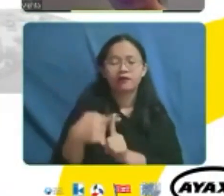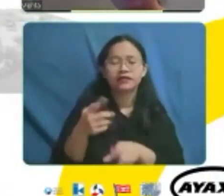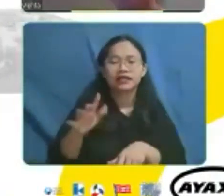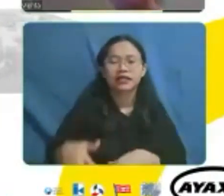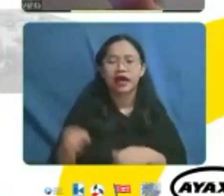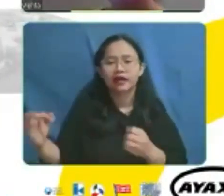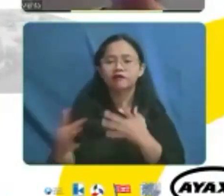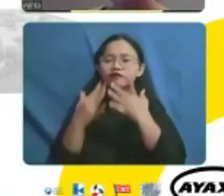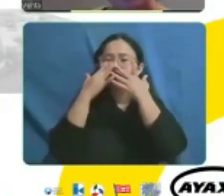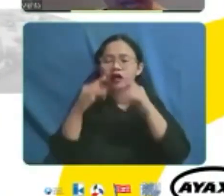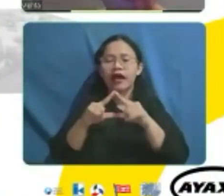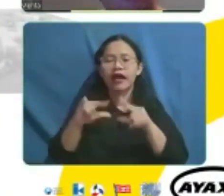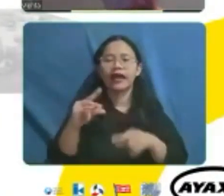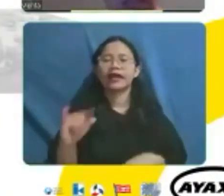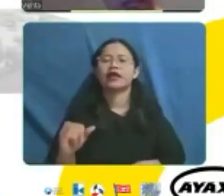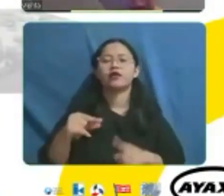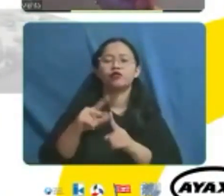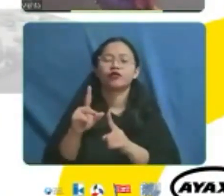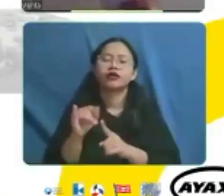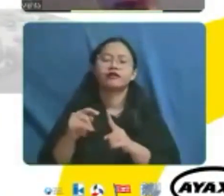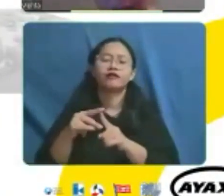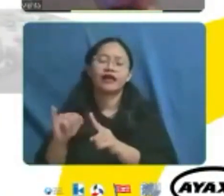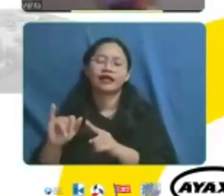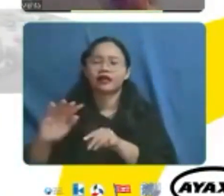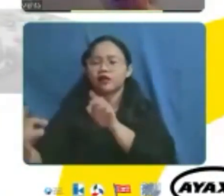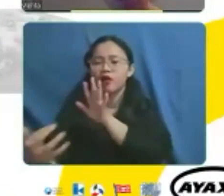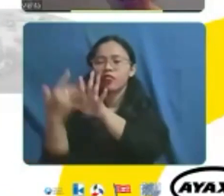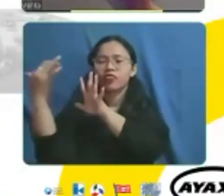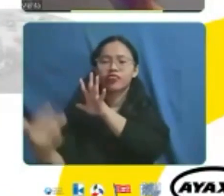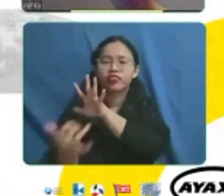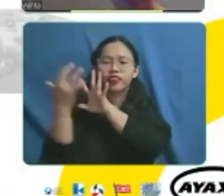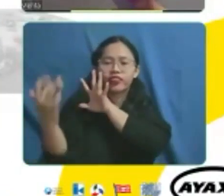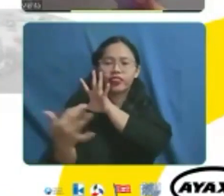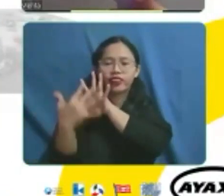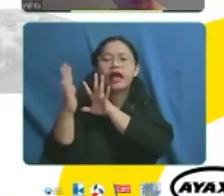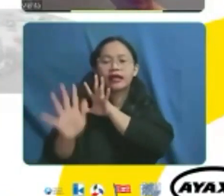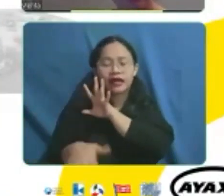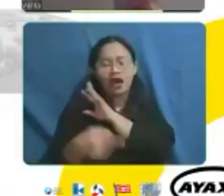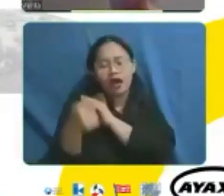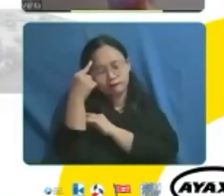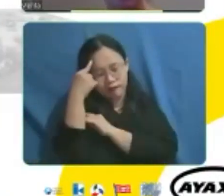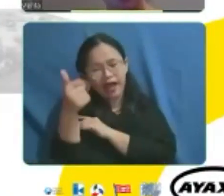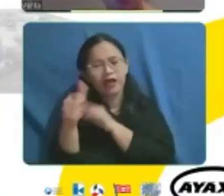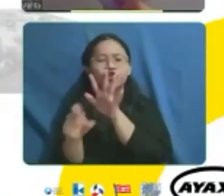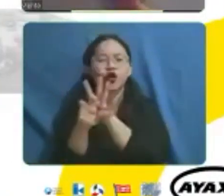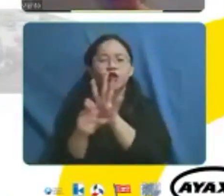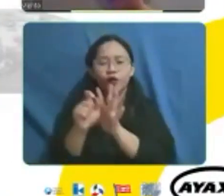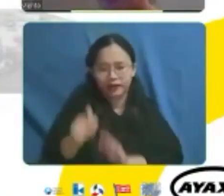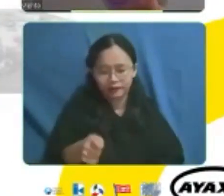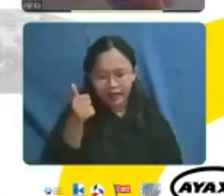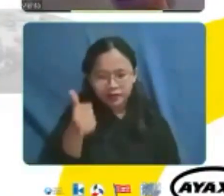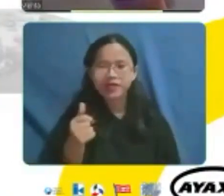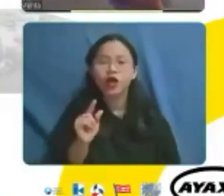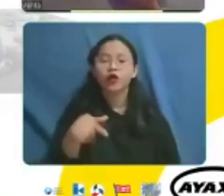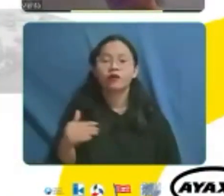we're thinking about inequities in exposure and impacts, we also have to think about the different context that people